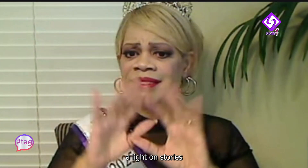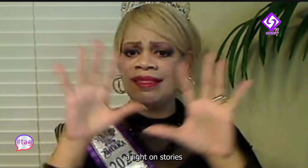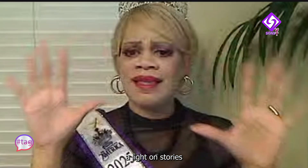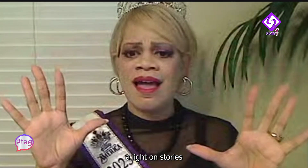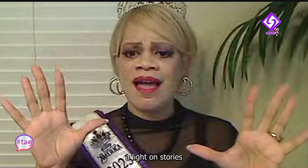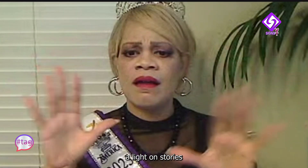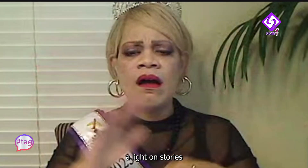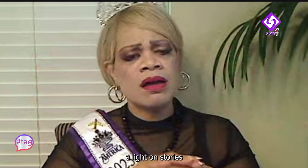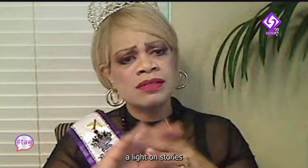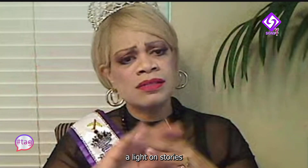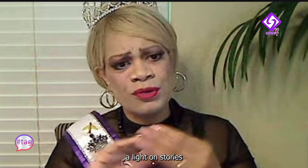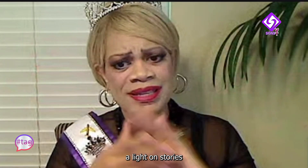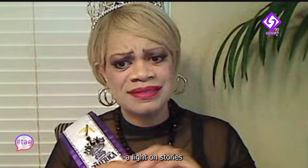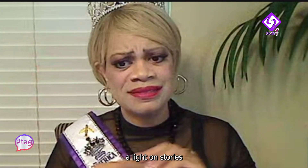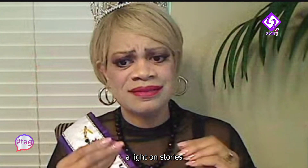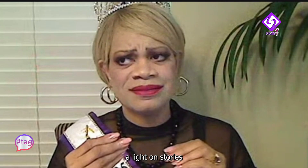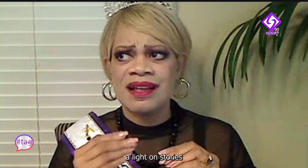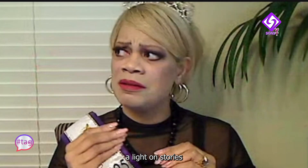a light on stories